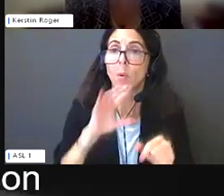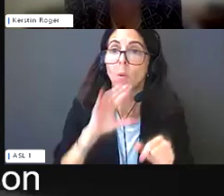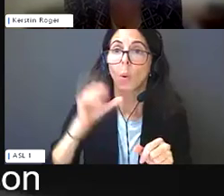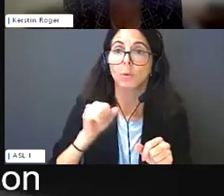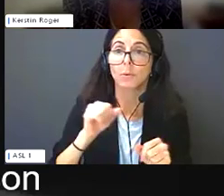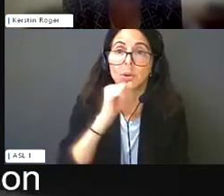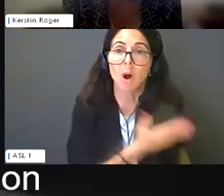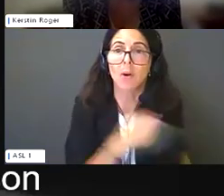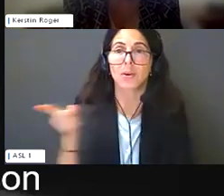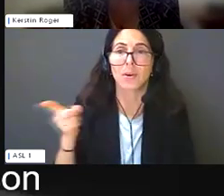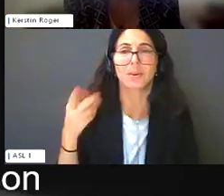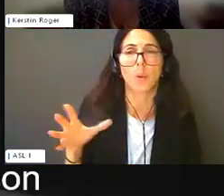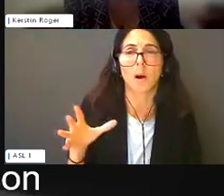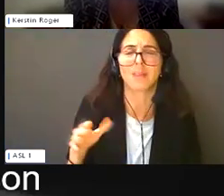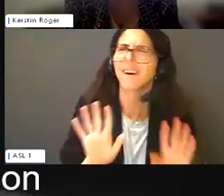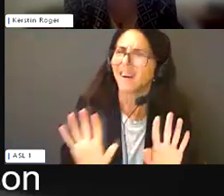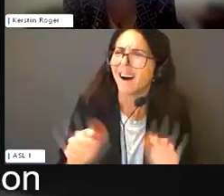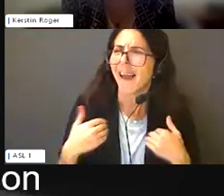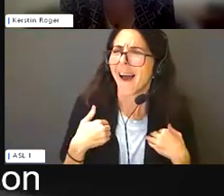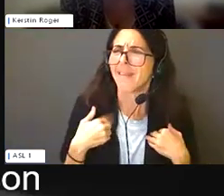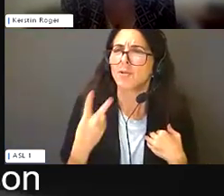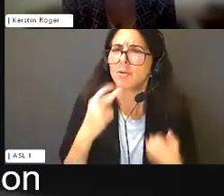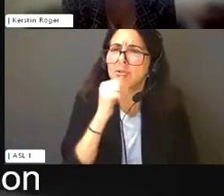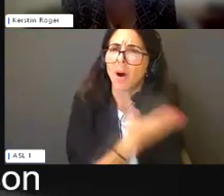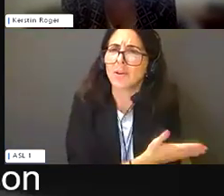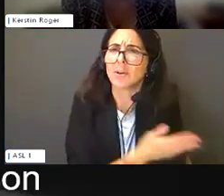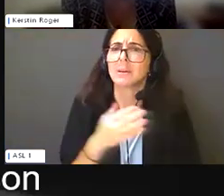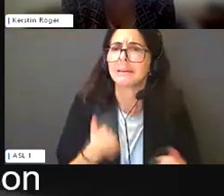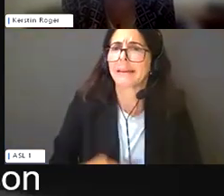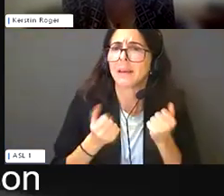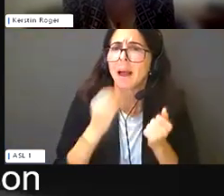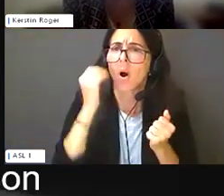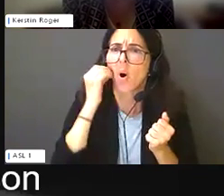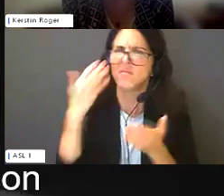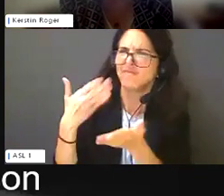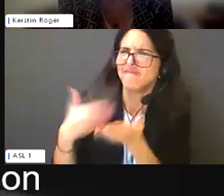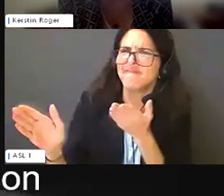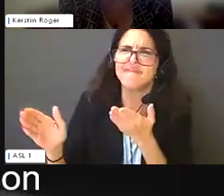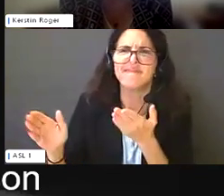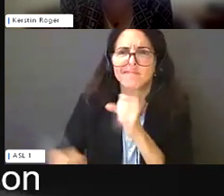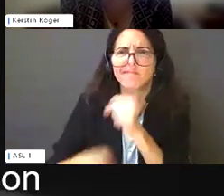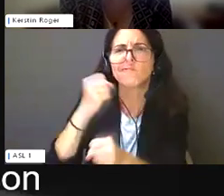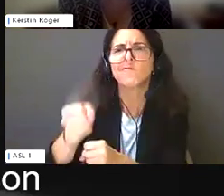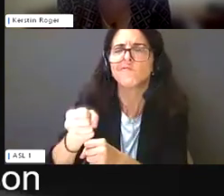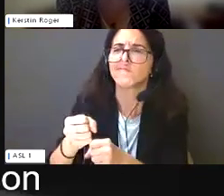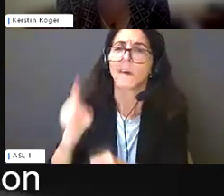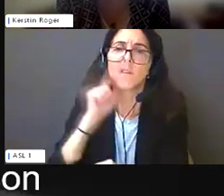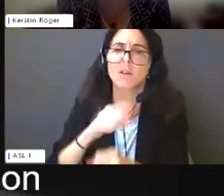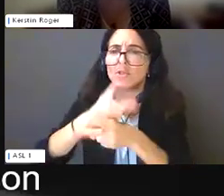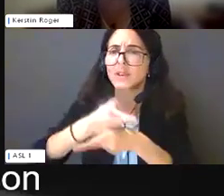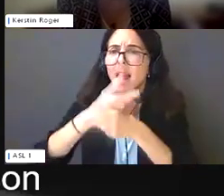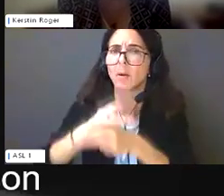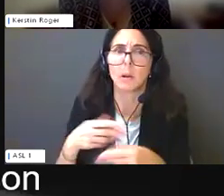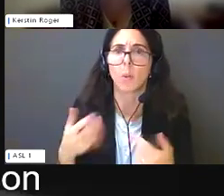that she has two daughters at home and I just couldn't see her being homeless and putting them into childcare. She's really good with